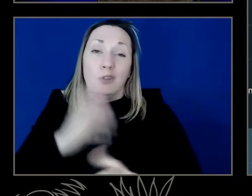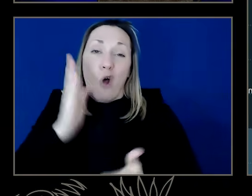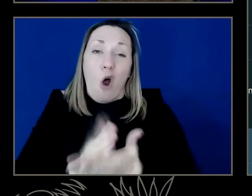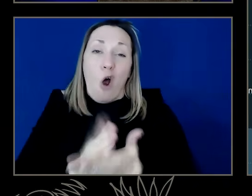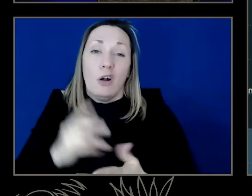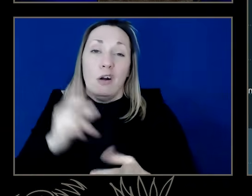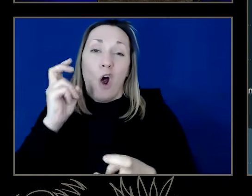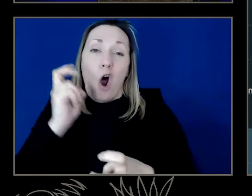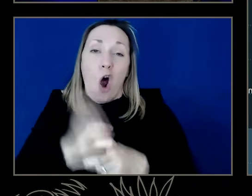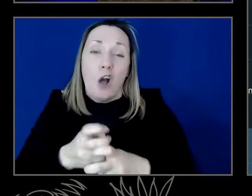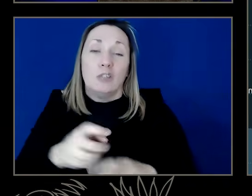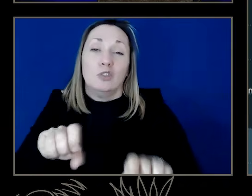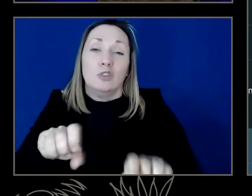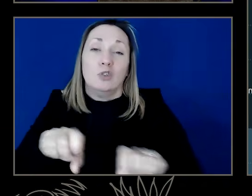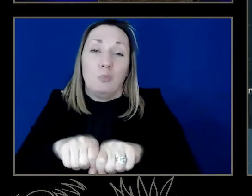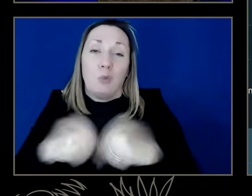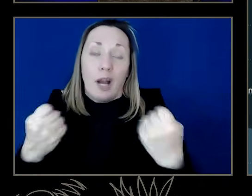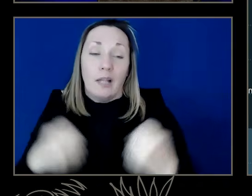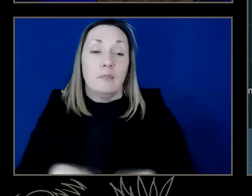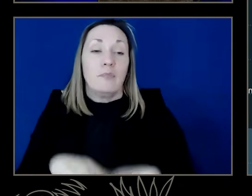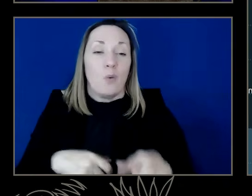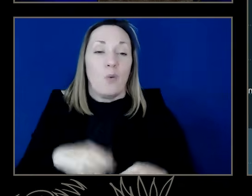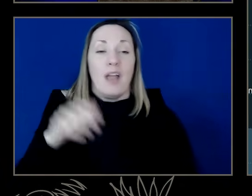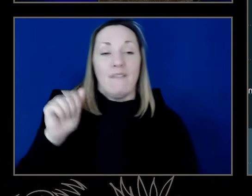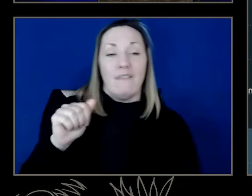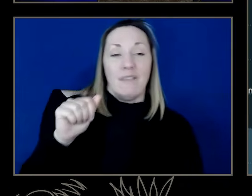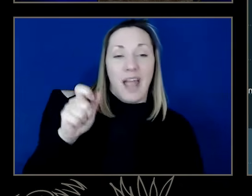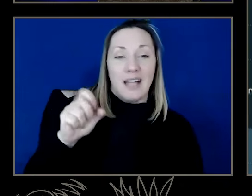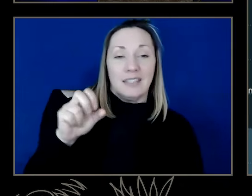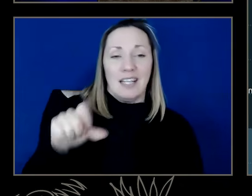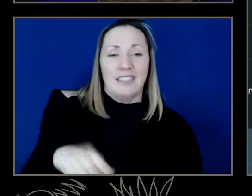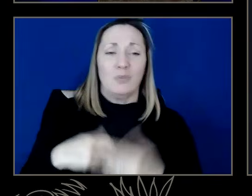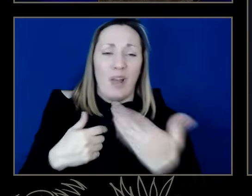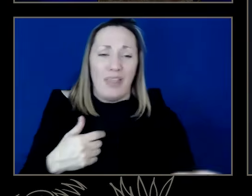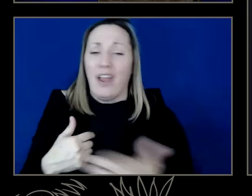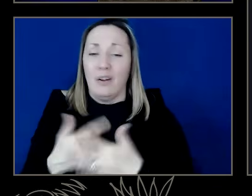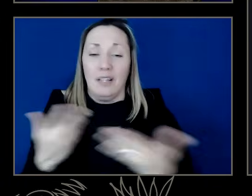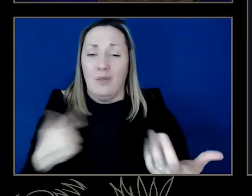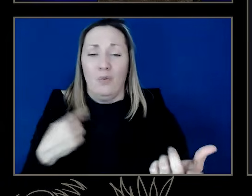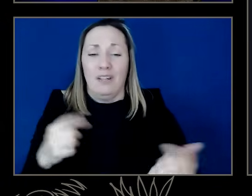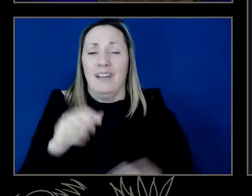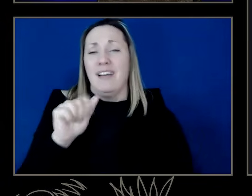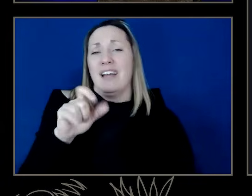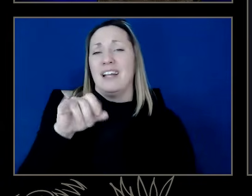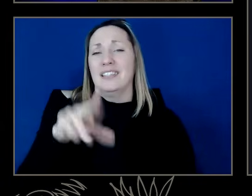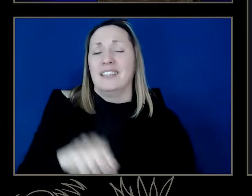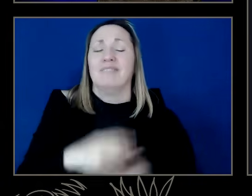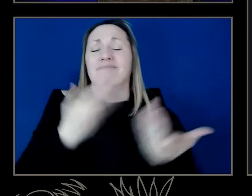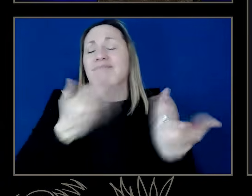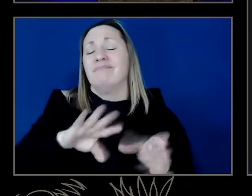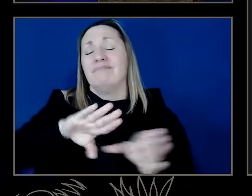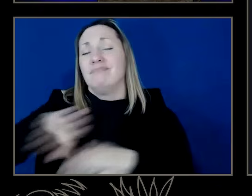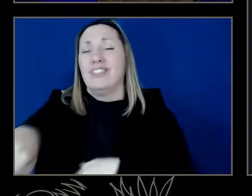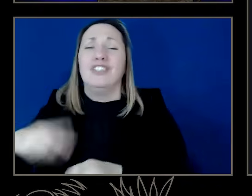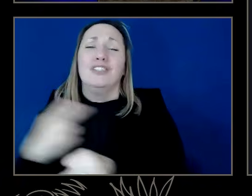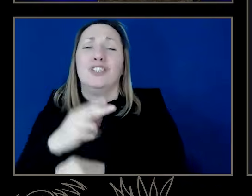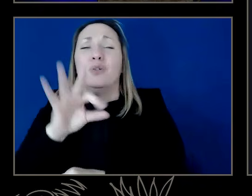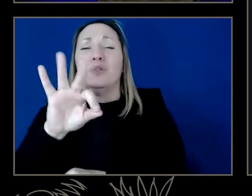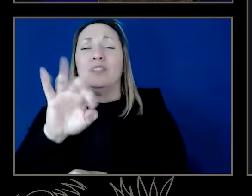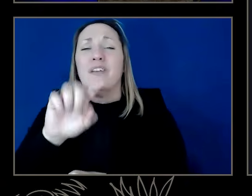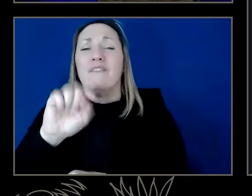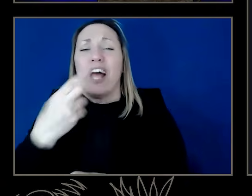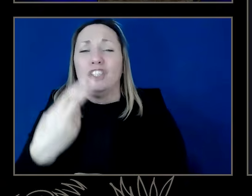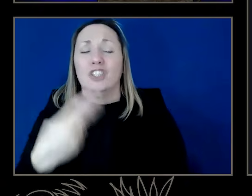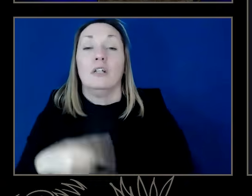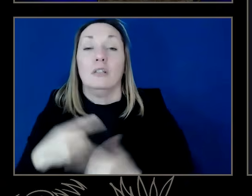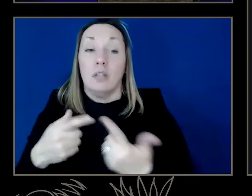this. We have Axios here. Fetch is right there. What are you doing? Okay, just use fetch. But yeah, so what is the